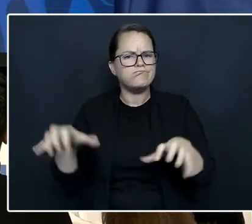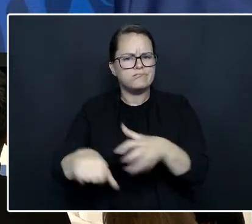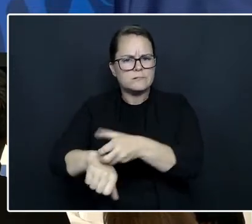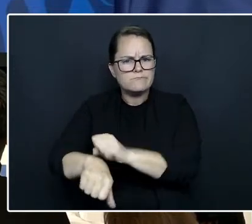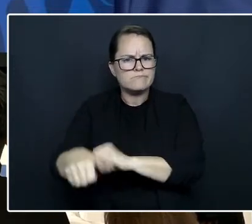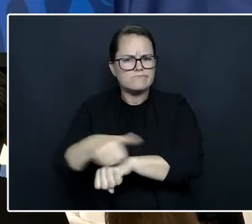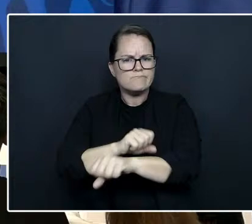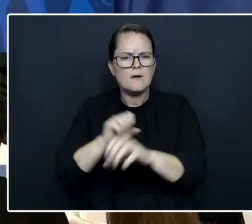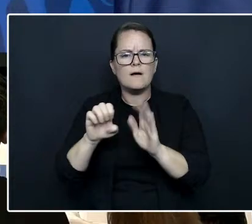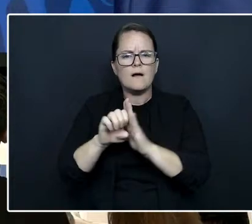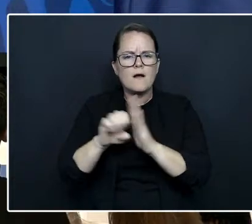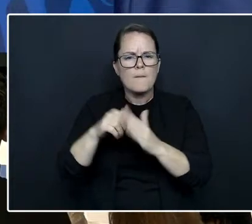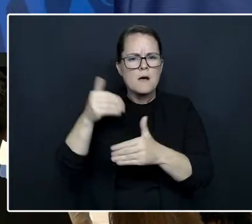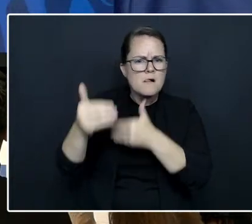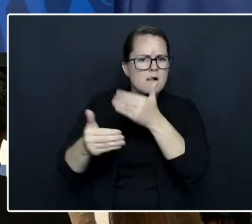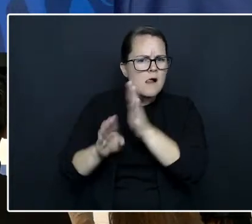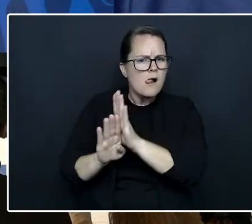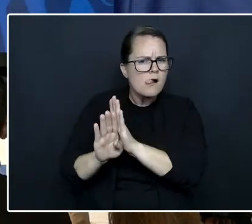And